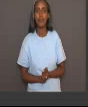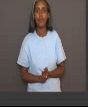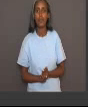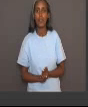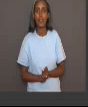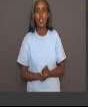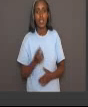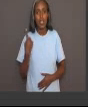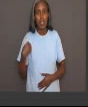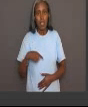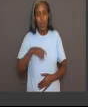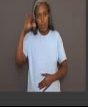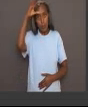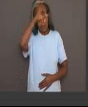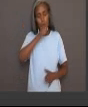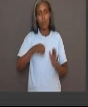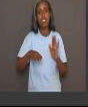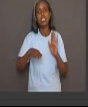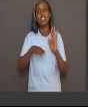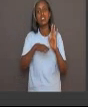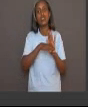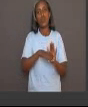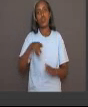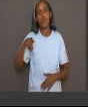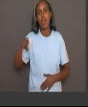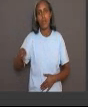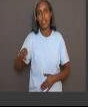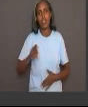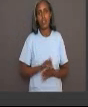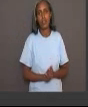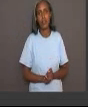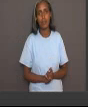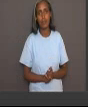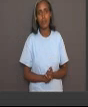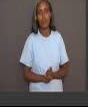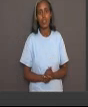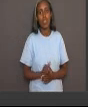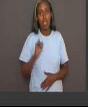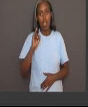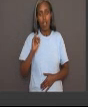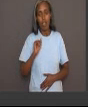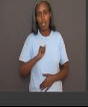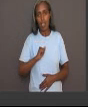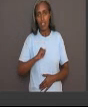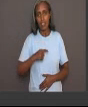Our premise is denoted by P. I swim.